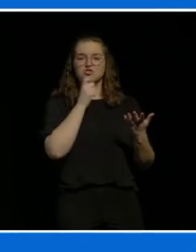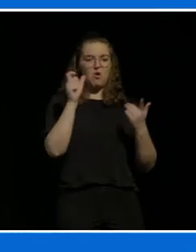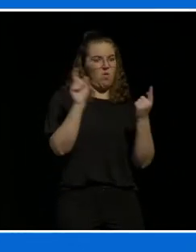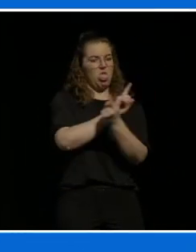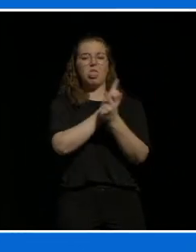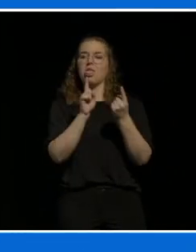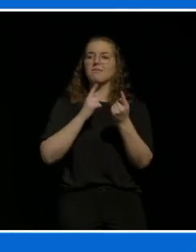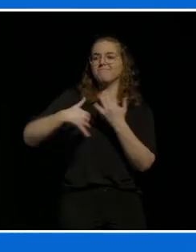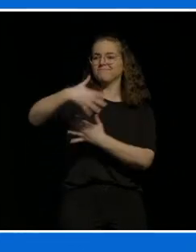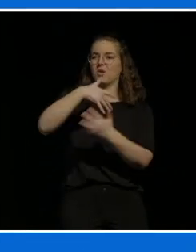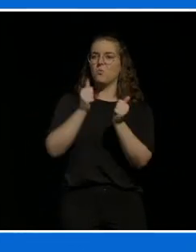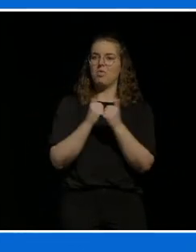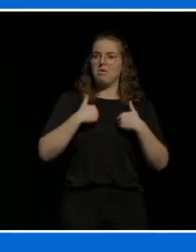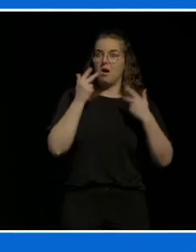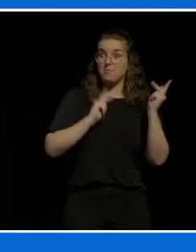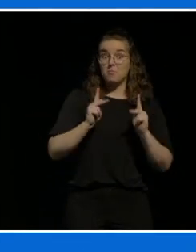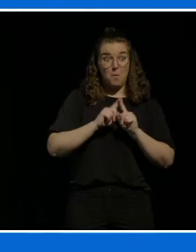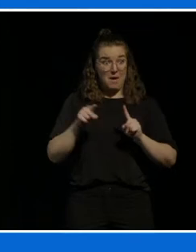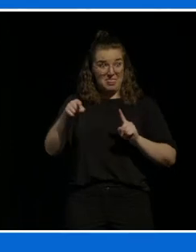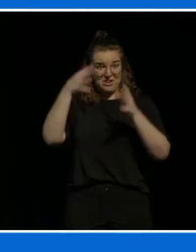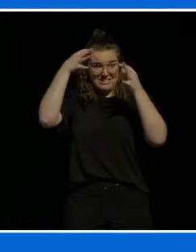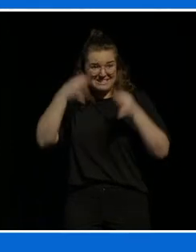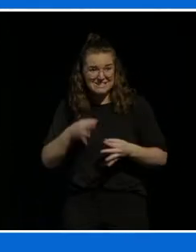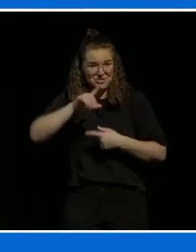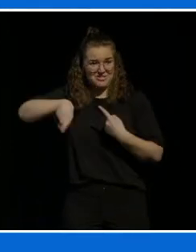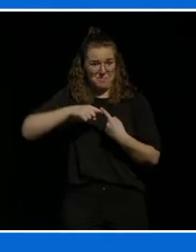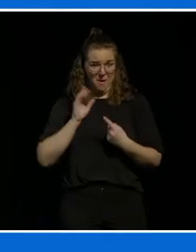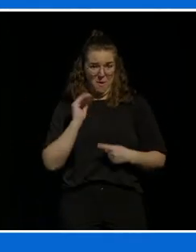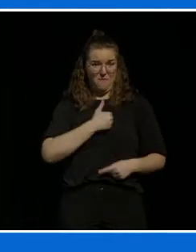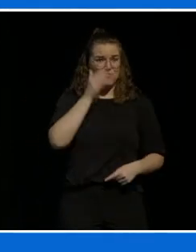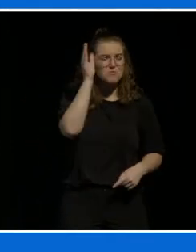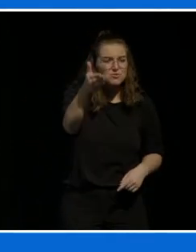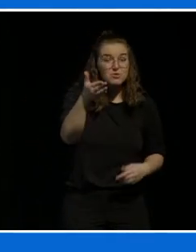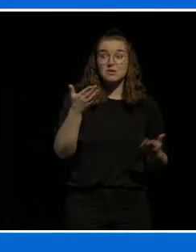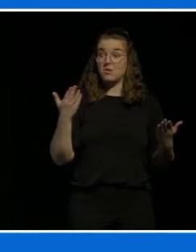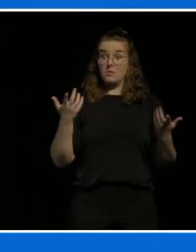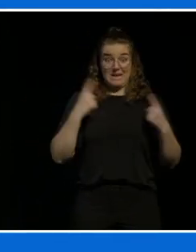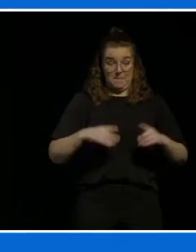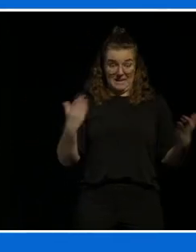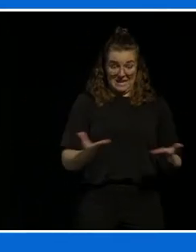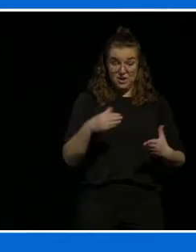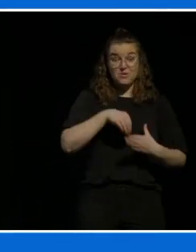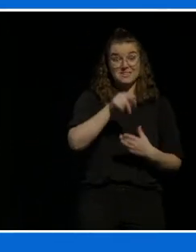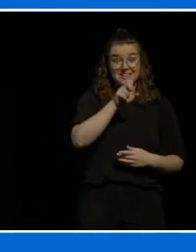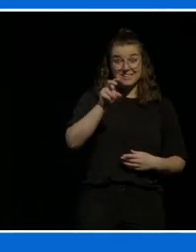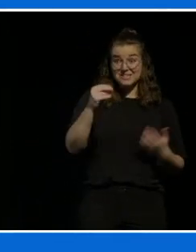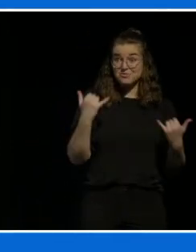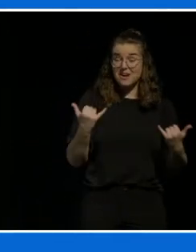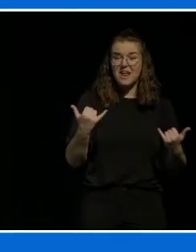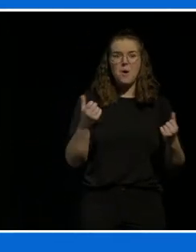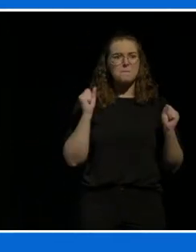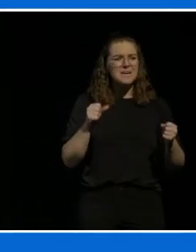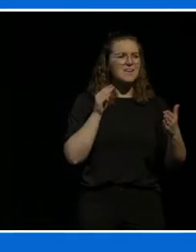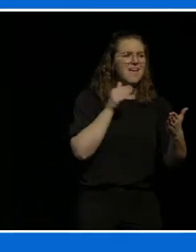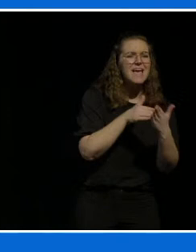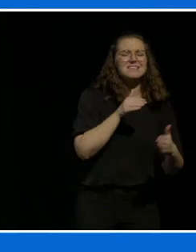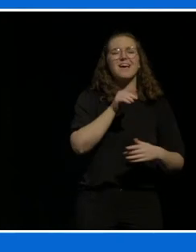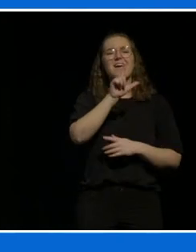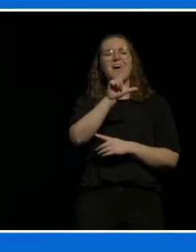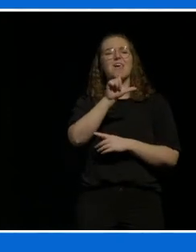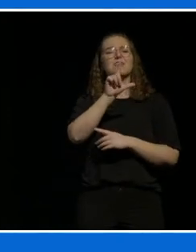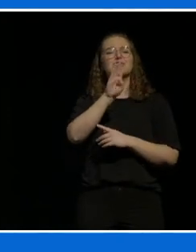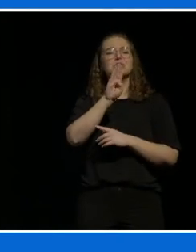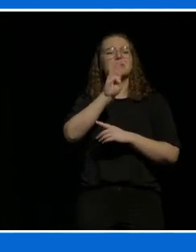making decisions about our future. I mean, you can look at just what's happening here in Tennessee right now, right? With so many anti-LGBTQ